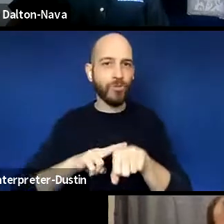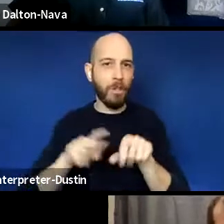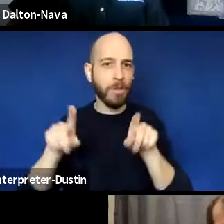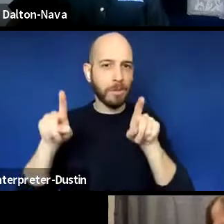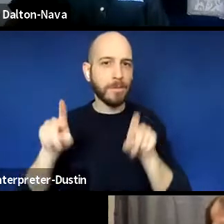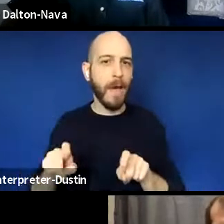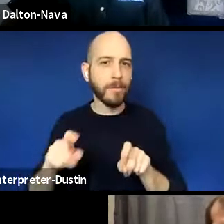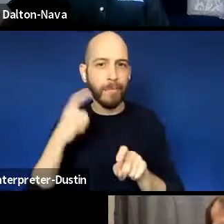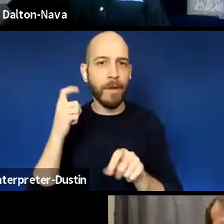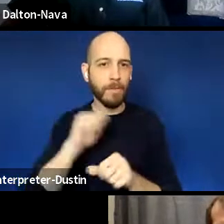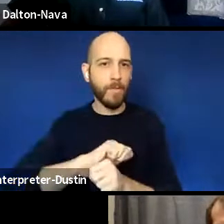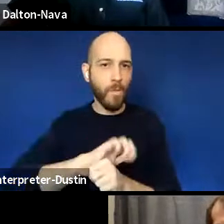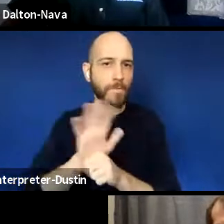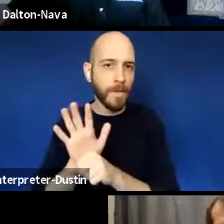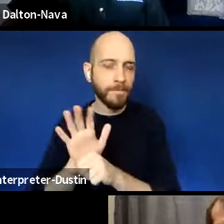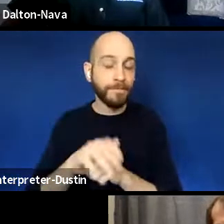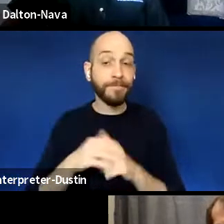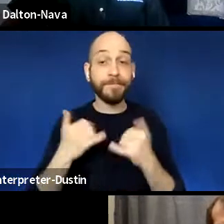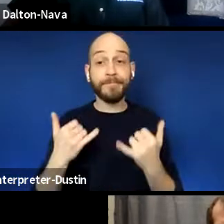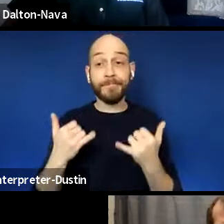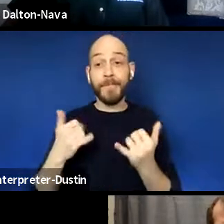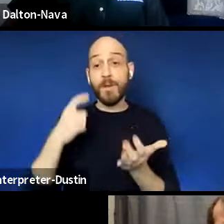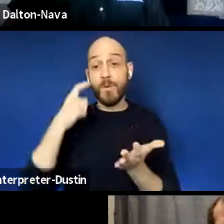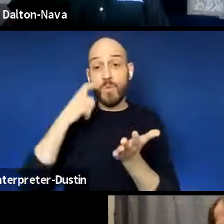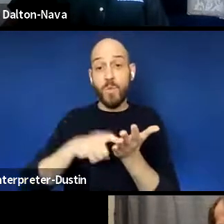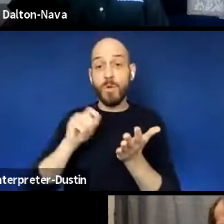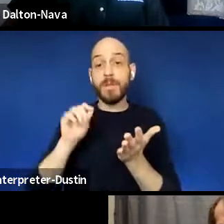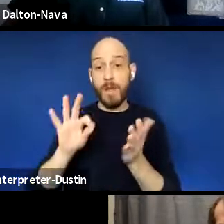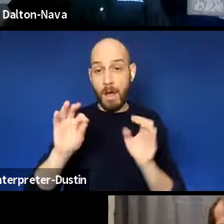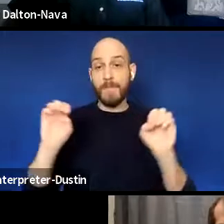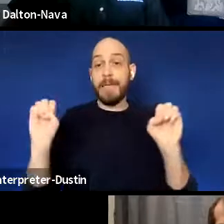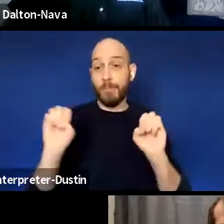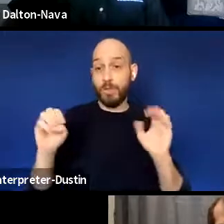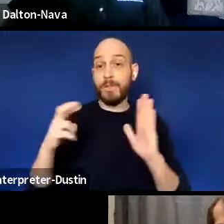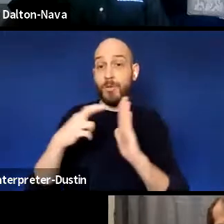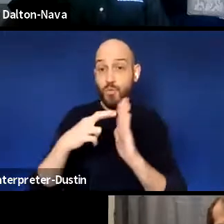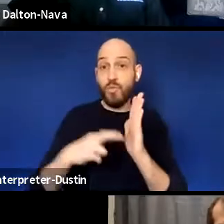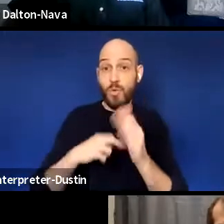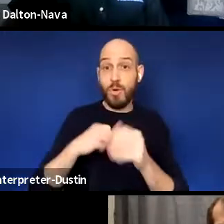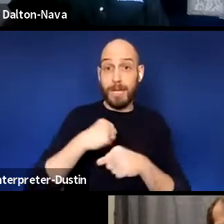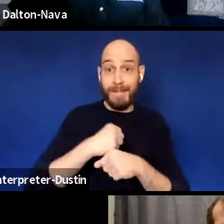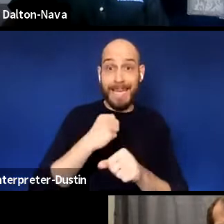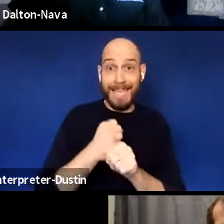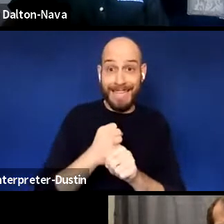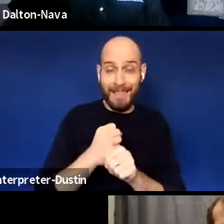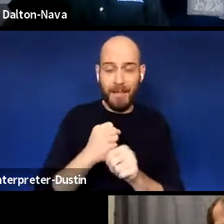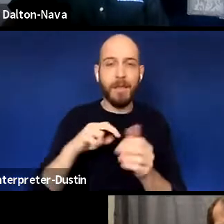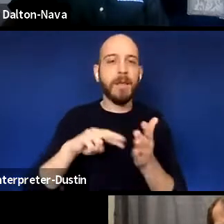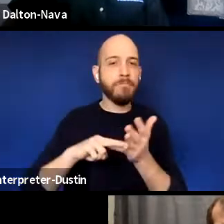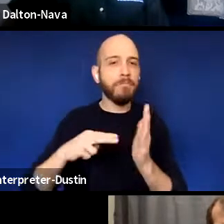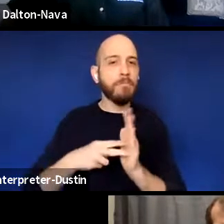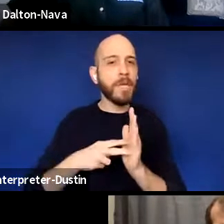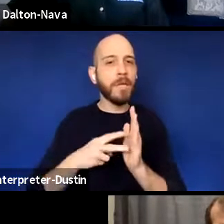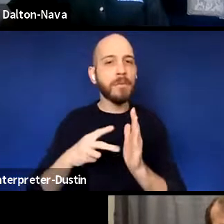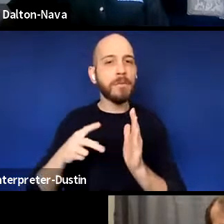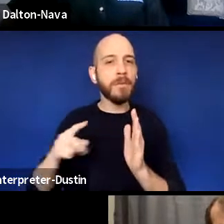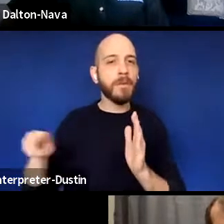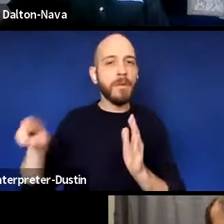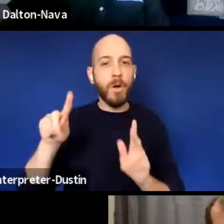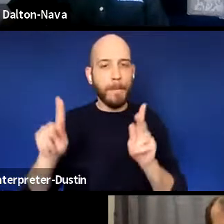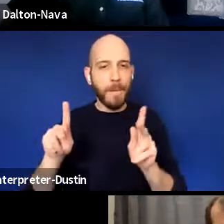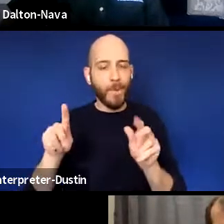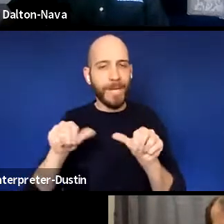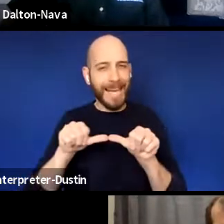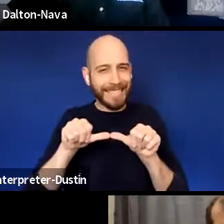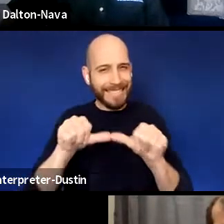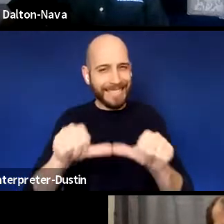the notice of emergency rulemaking gives permission for those individuals to work up to